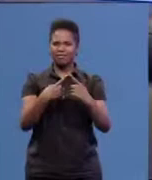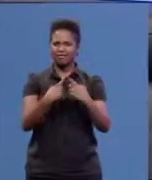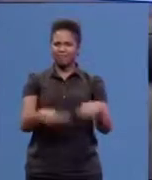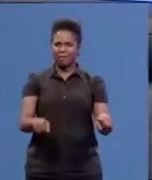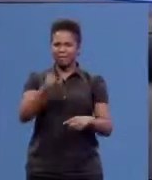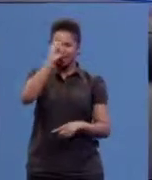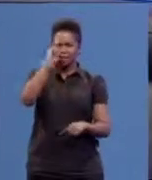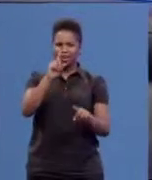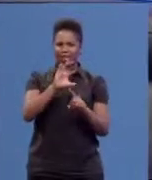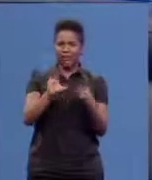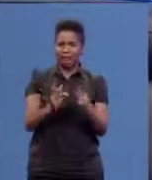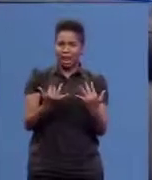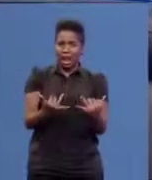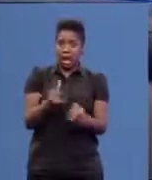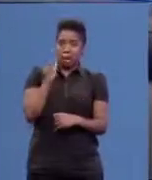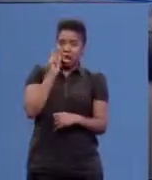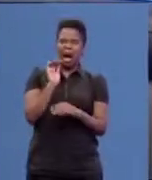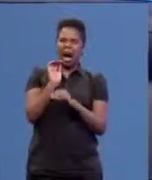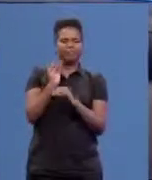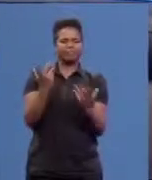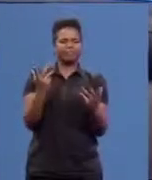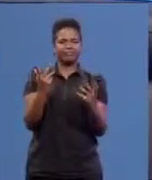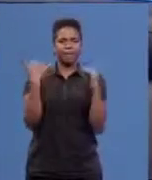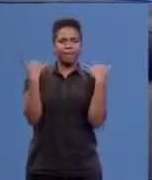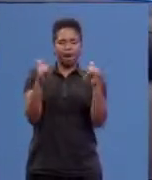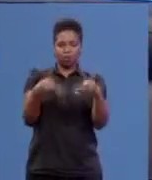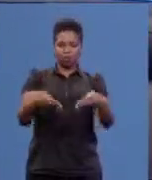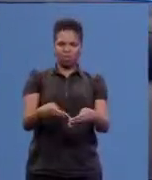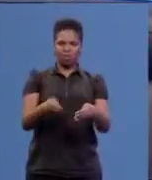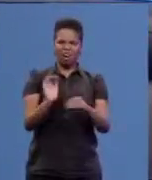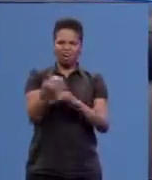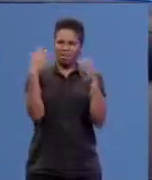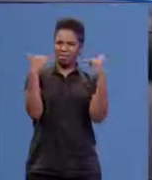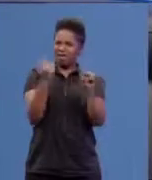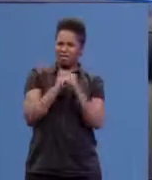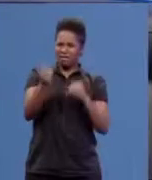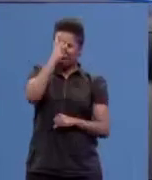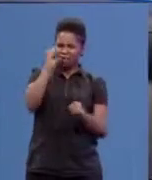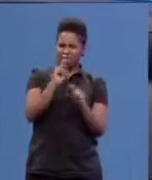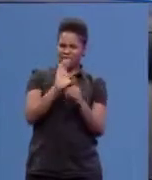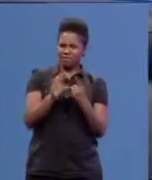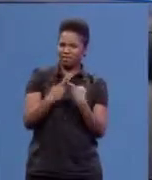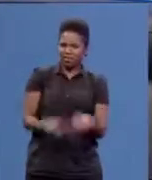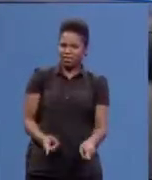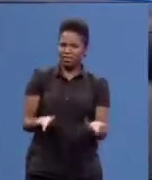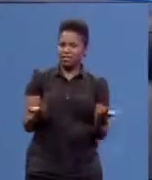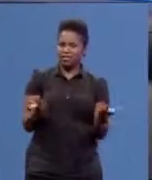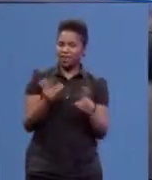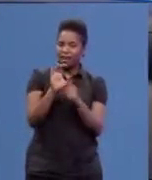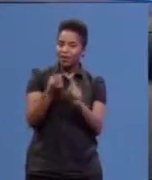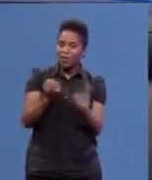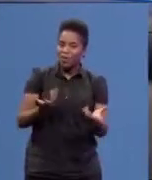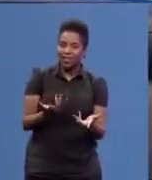zi-after tears eziyipati yokuphila kwethu kwangoku. So one of the things endiyoyikayo ezakwenzeka is